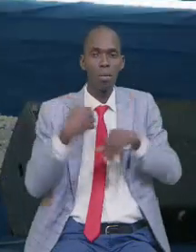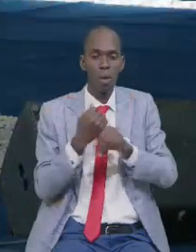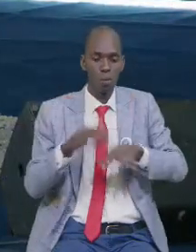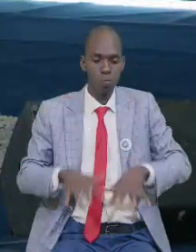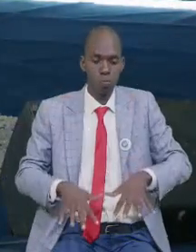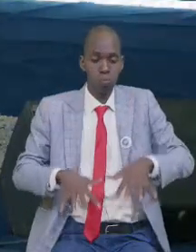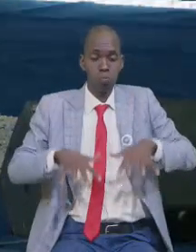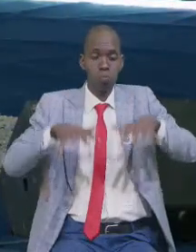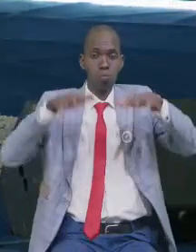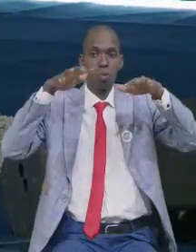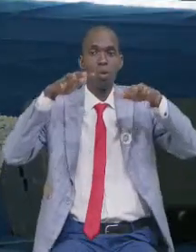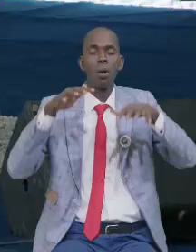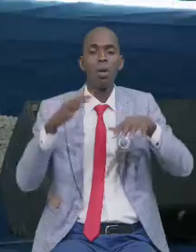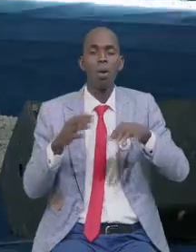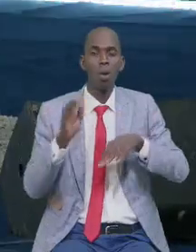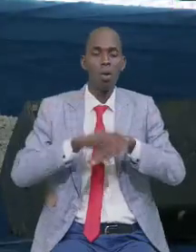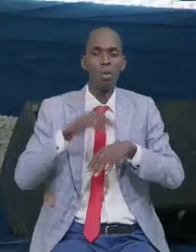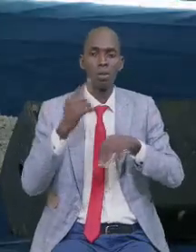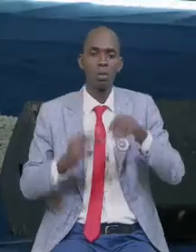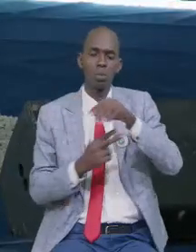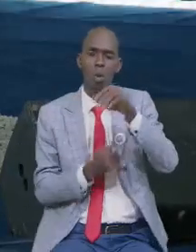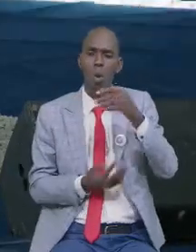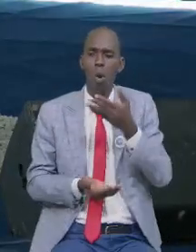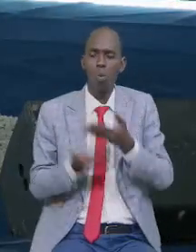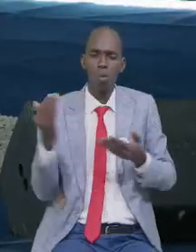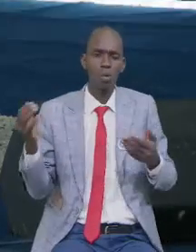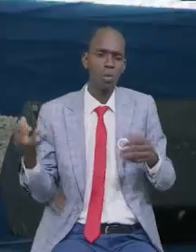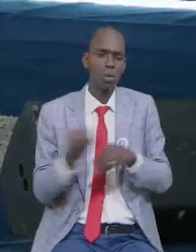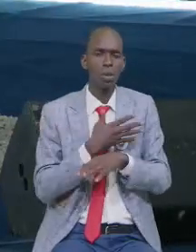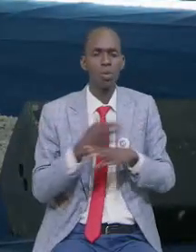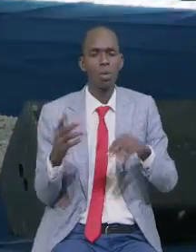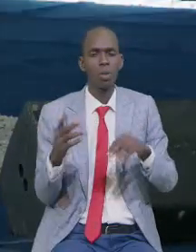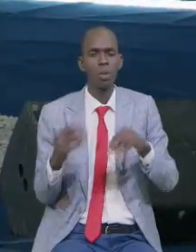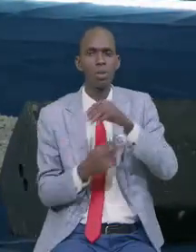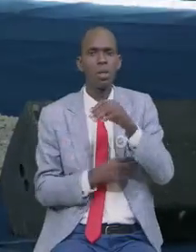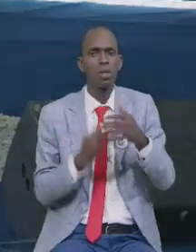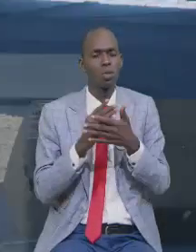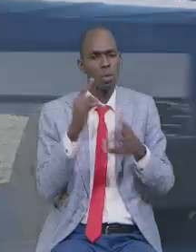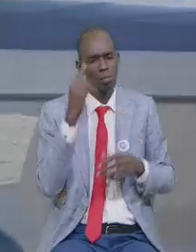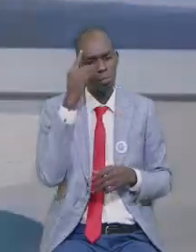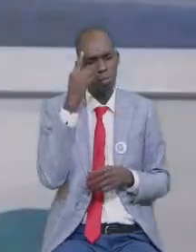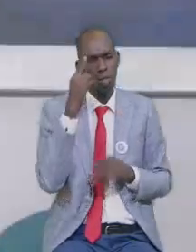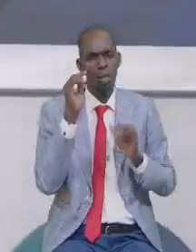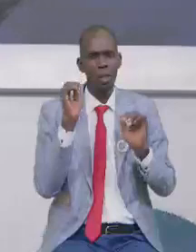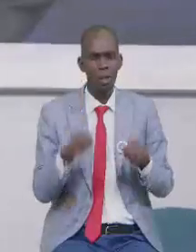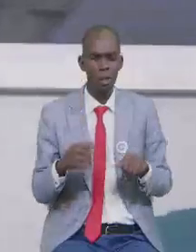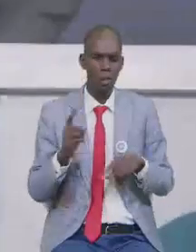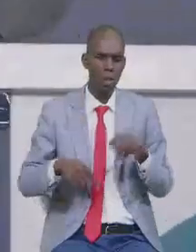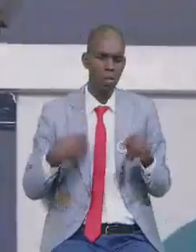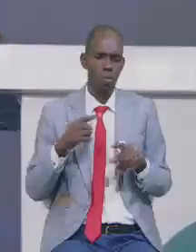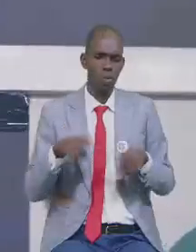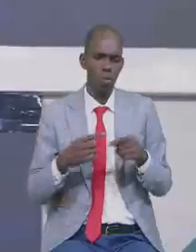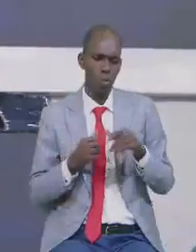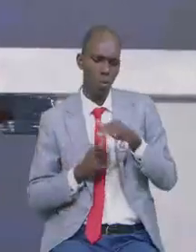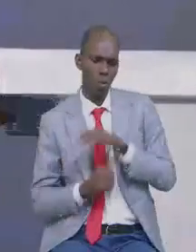almost sweep away the bridge. And somebody thought, can't we go under that water and